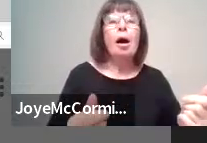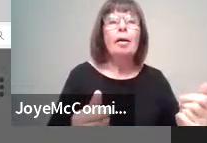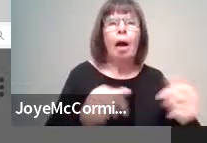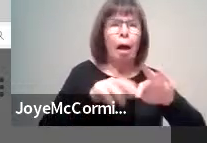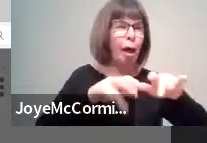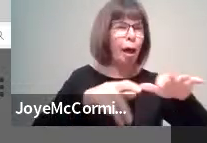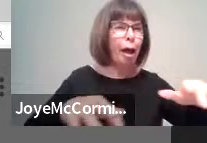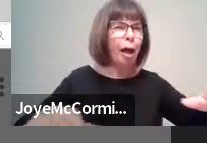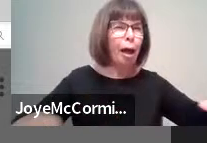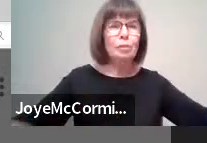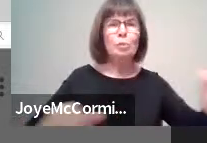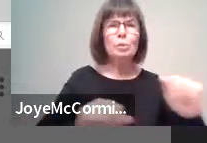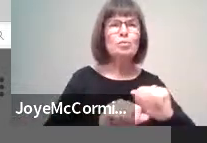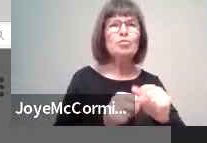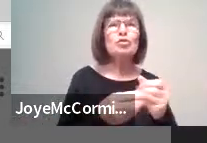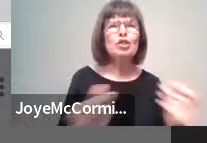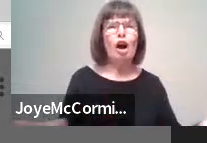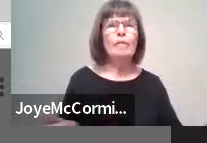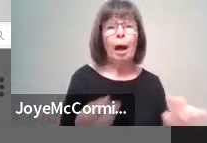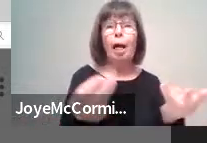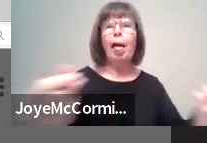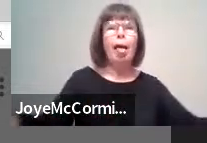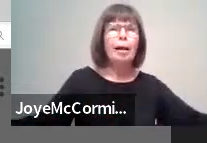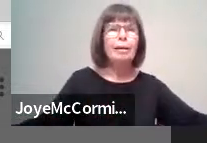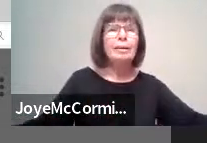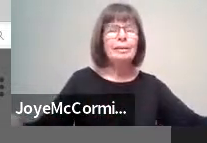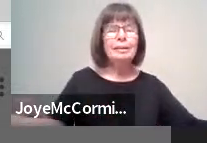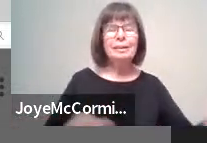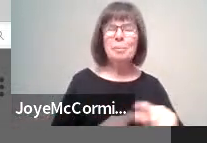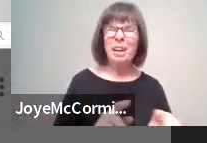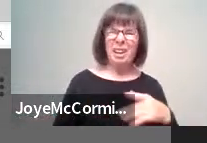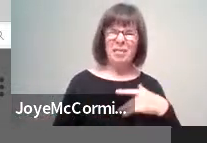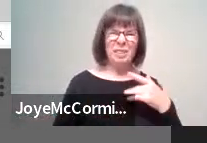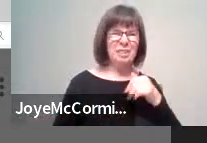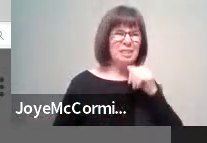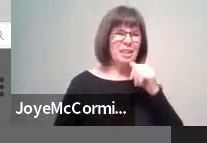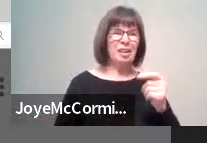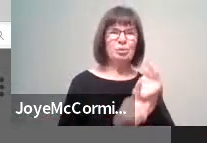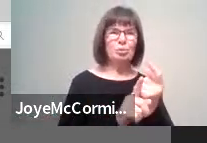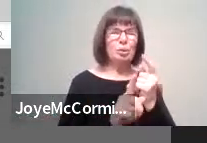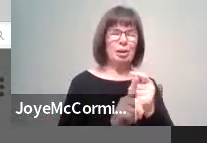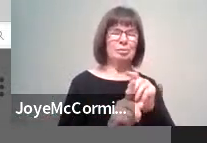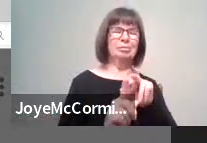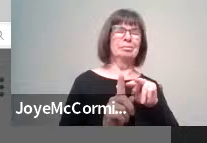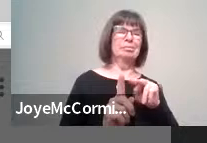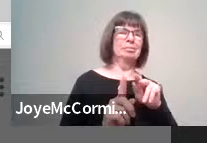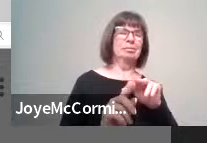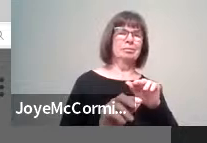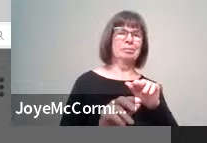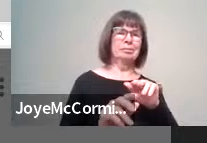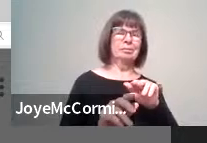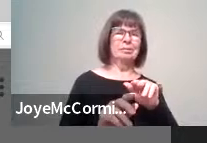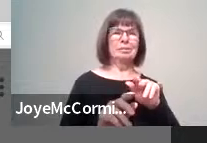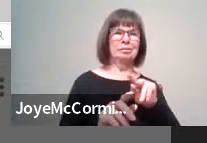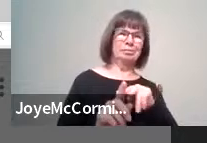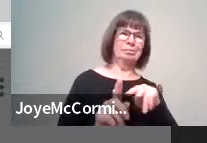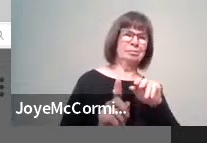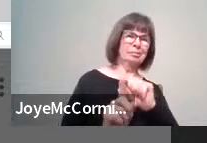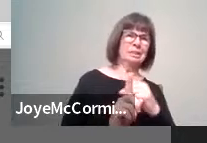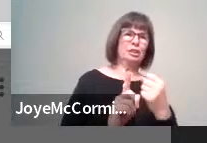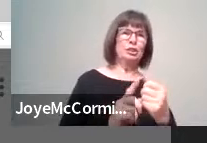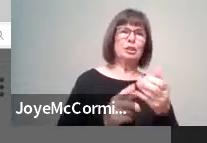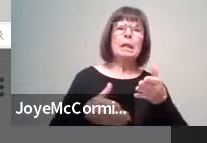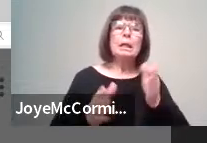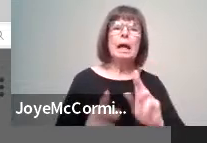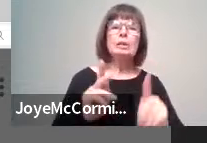doesn't get put, I think into the kind of perspective that allows people to feel trust in the predictions that have been made